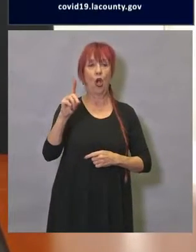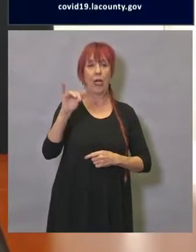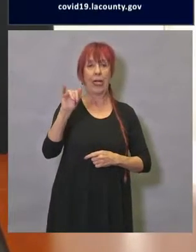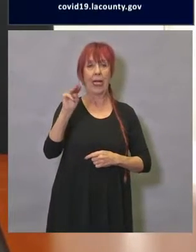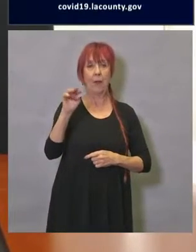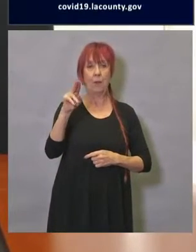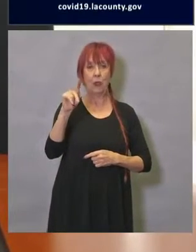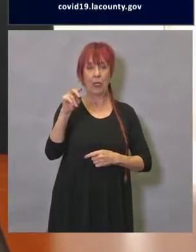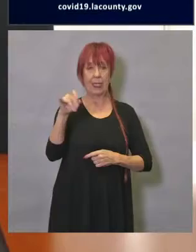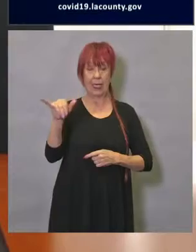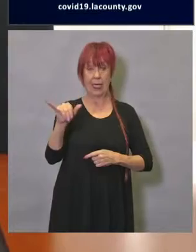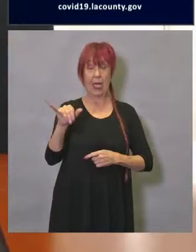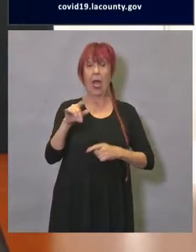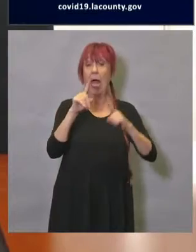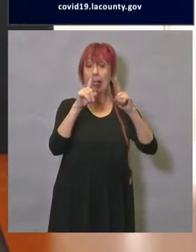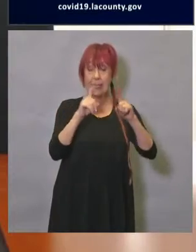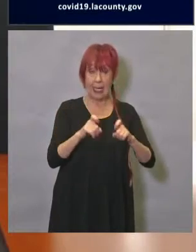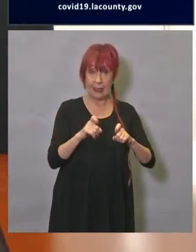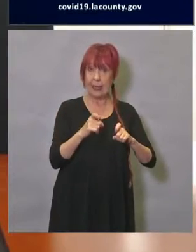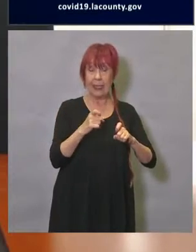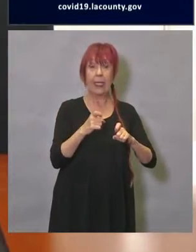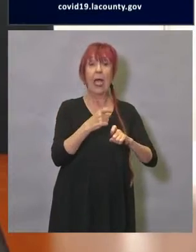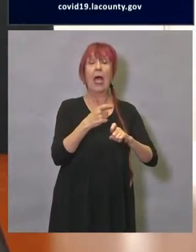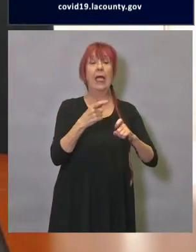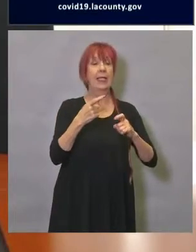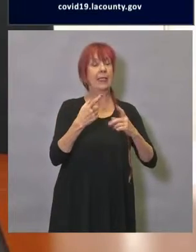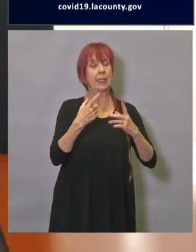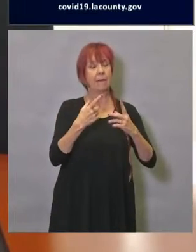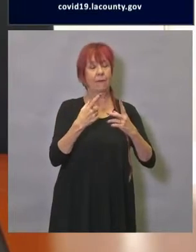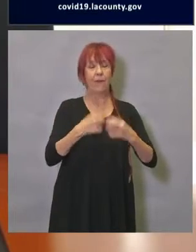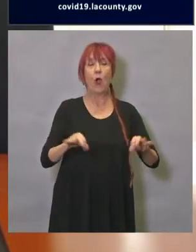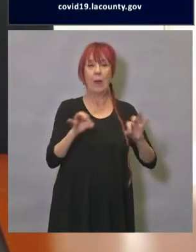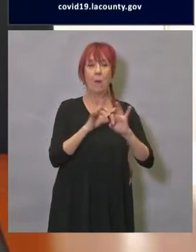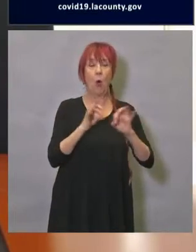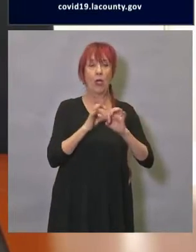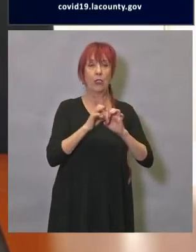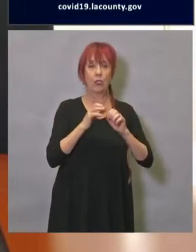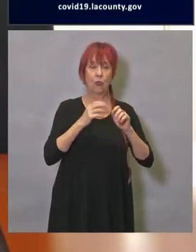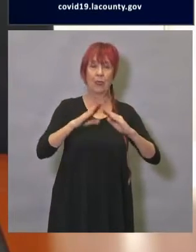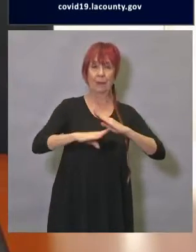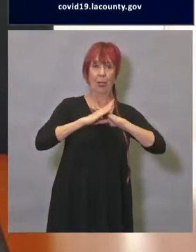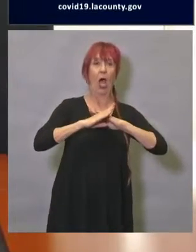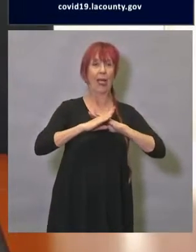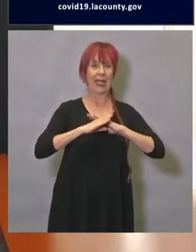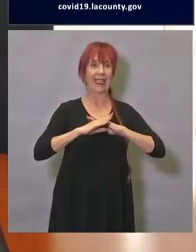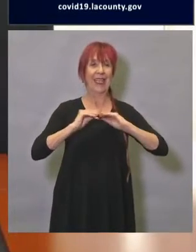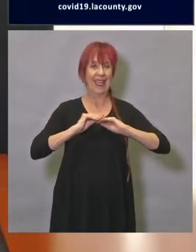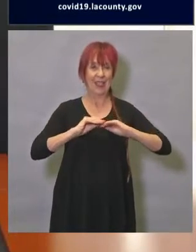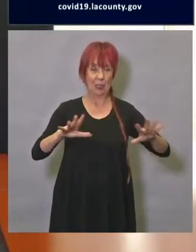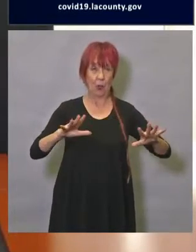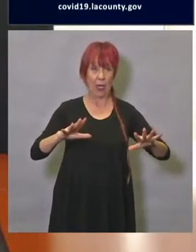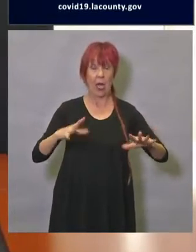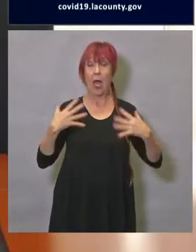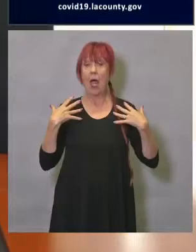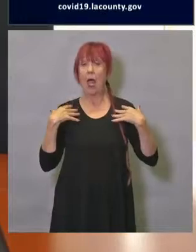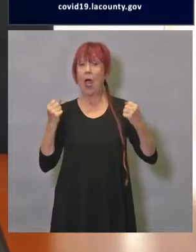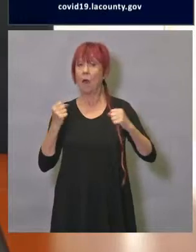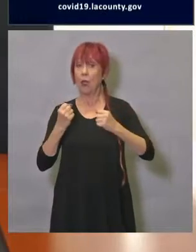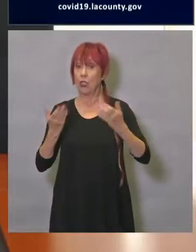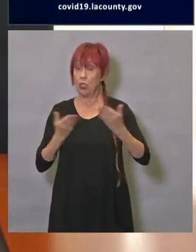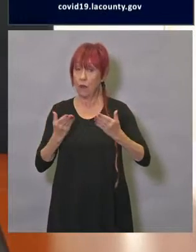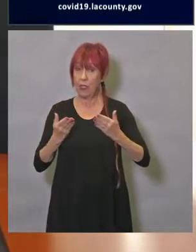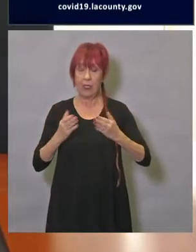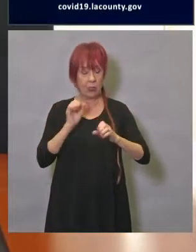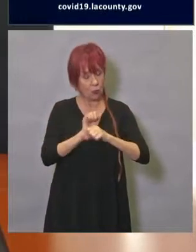essential tool in fighting the virus and keeping transmission low. Health Services has worked diligently to ensure that